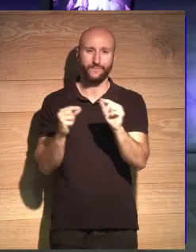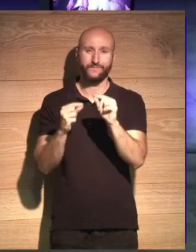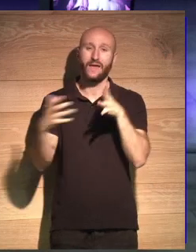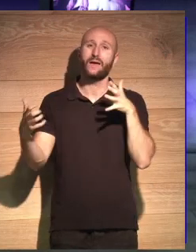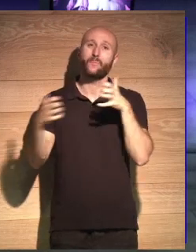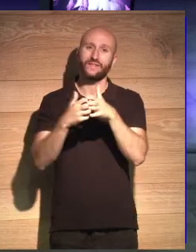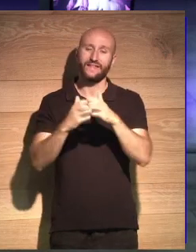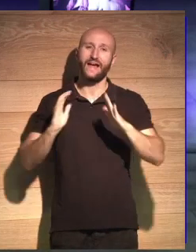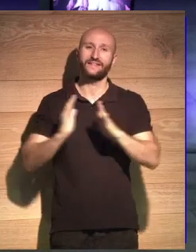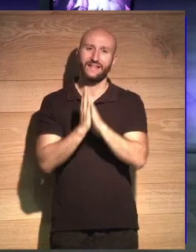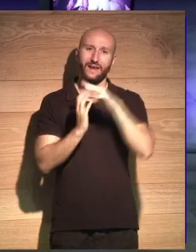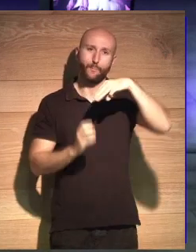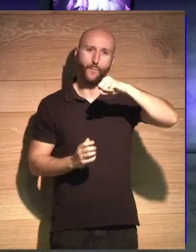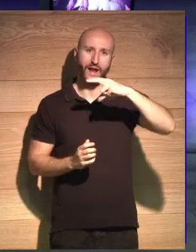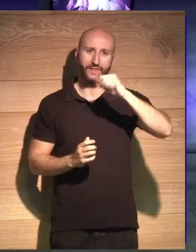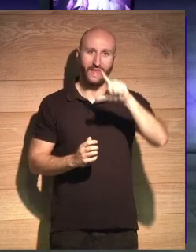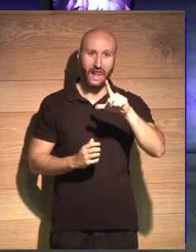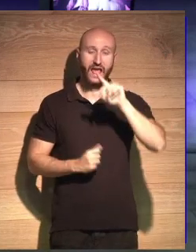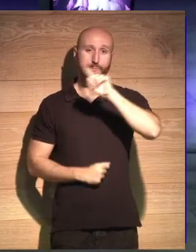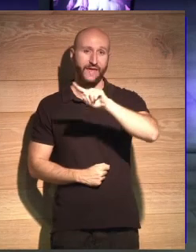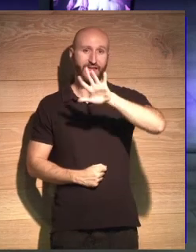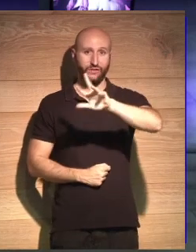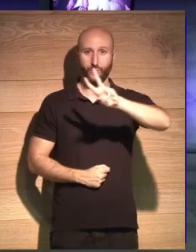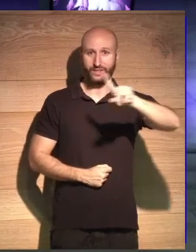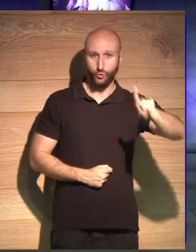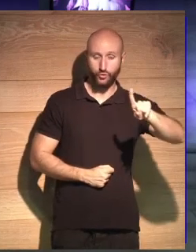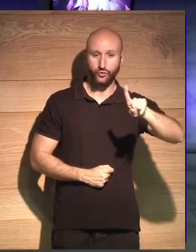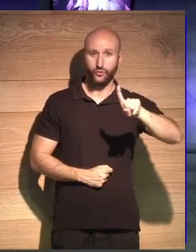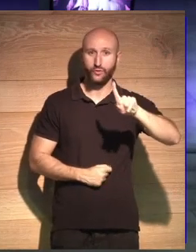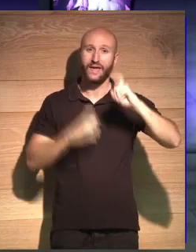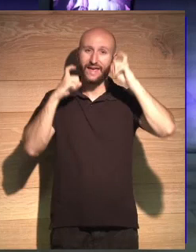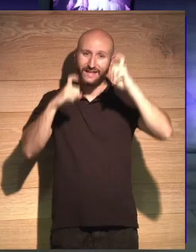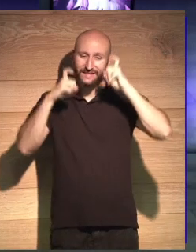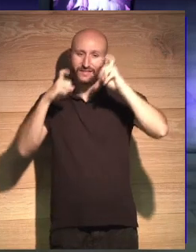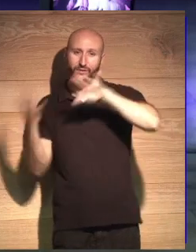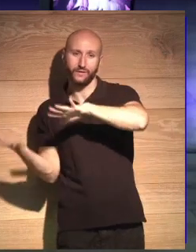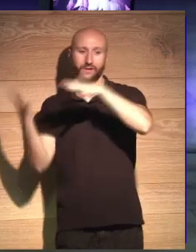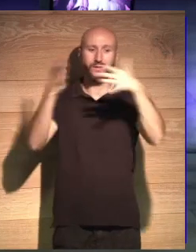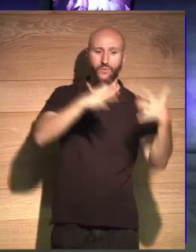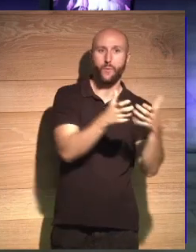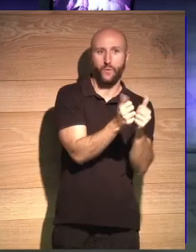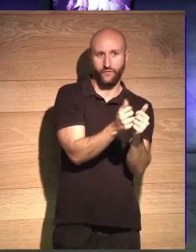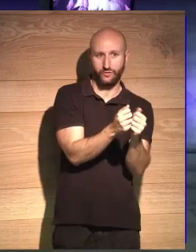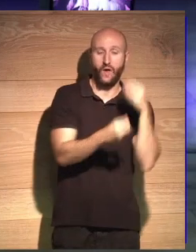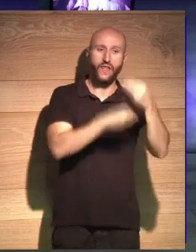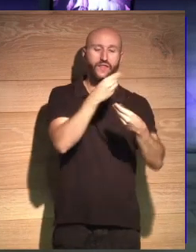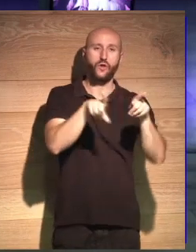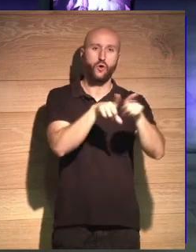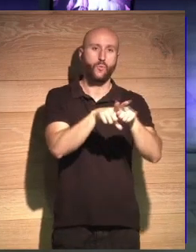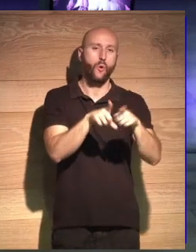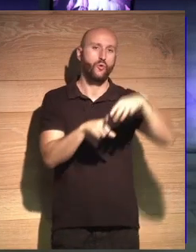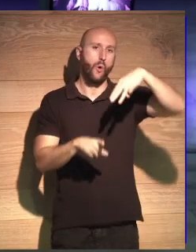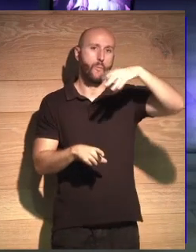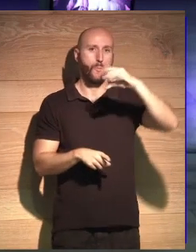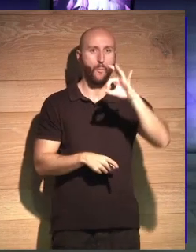are not allowed to use it, and it's a celebration for the Battle of 1821 that we will try to recreate